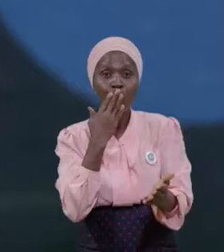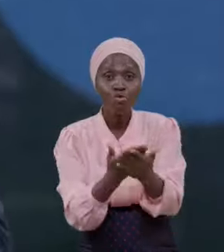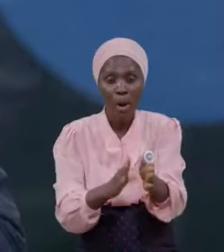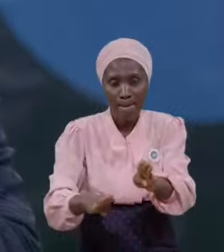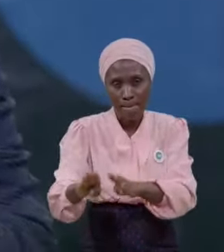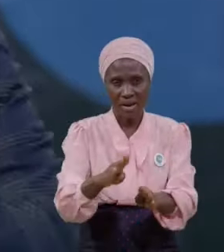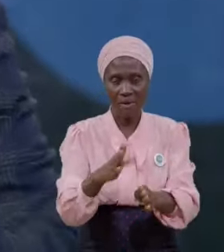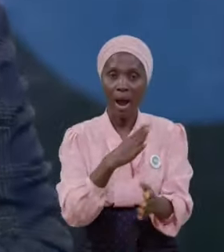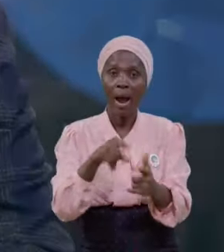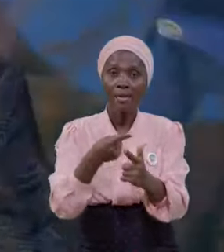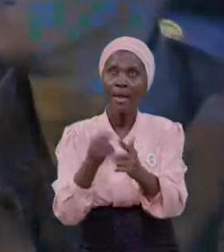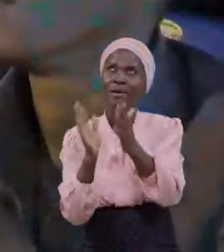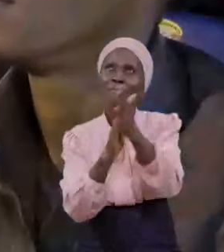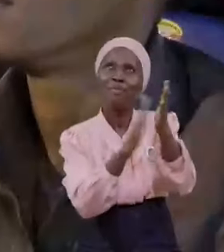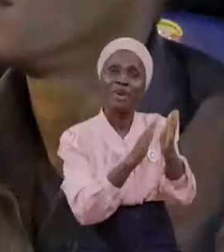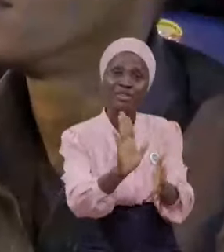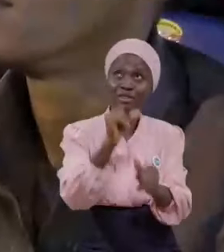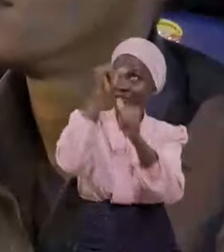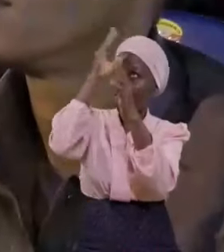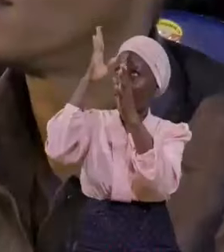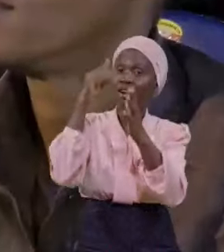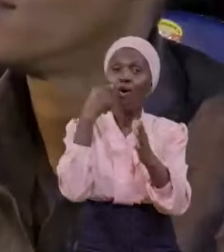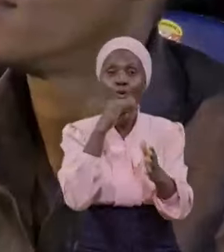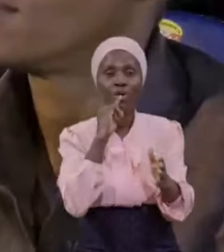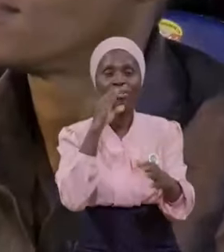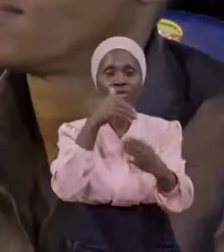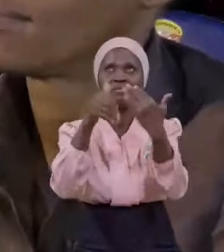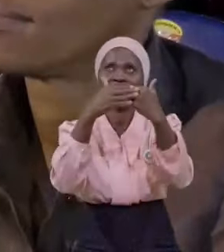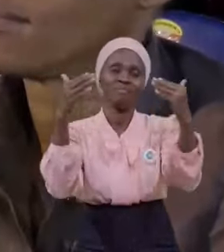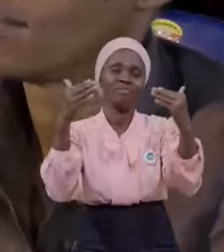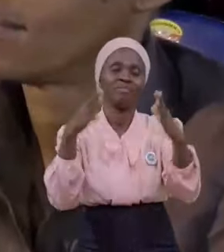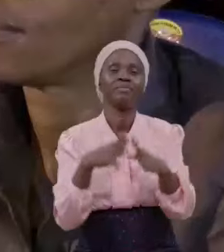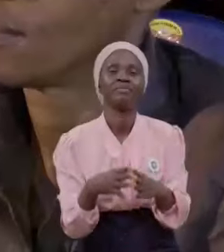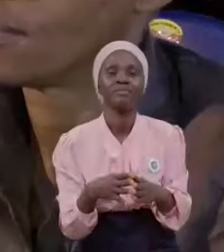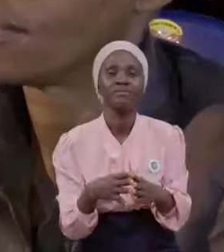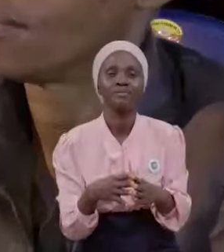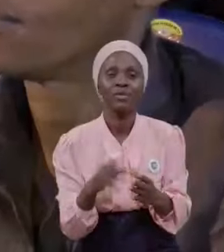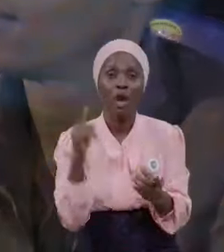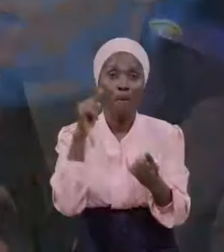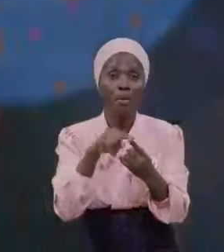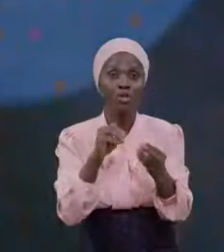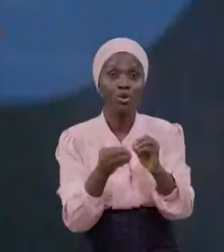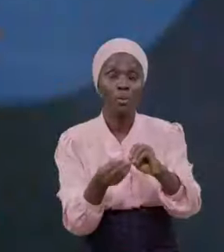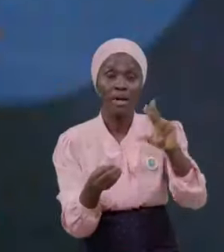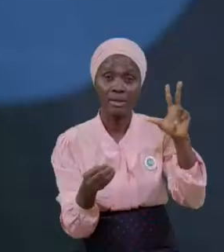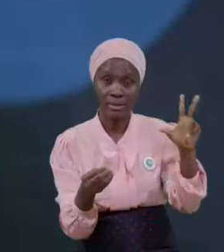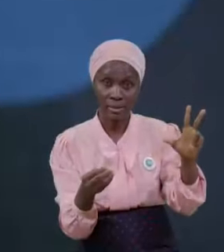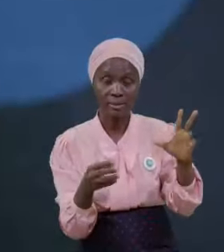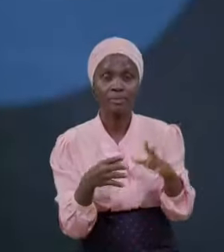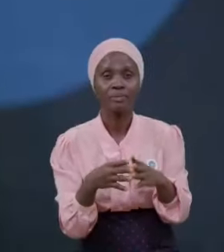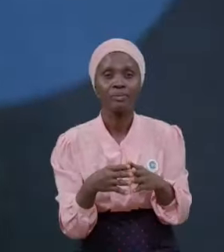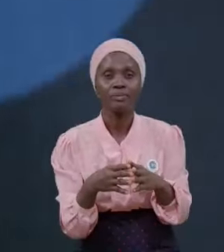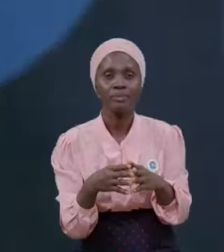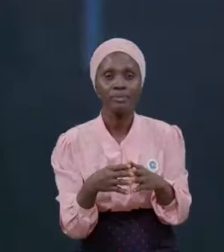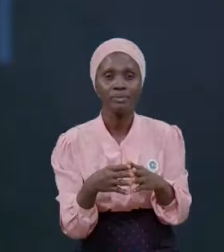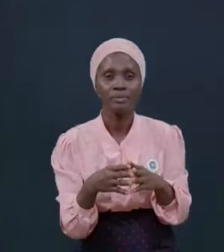is in heaven. We're coming to point number three. Point number three is the altogether